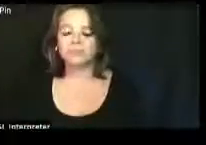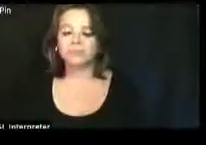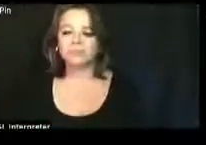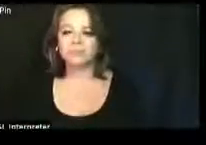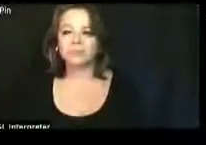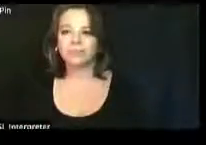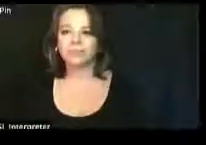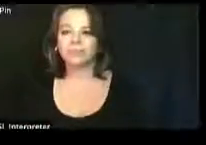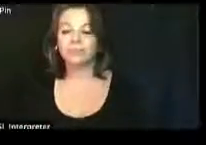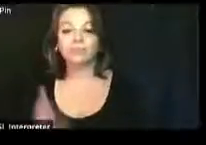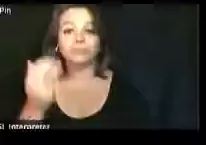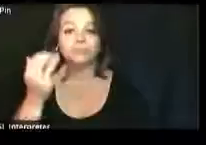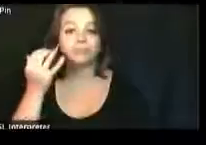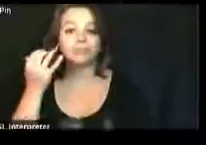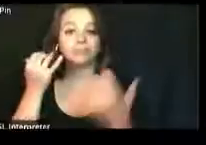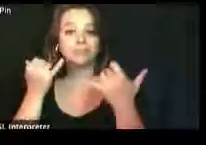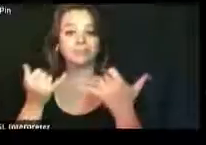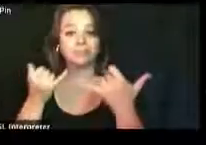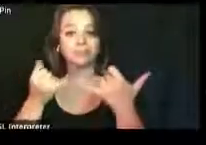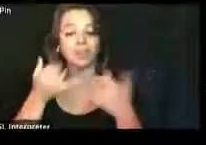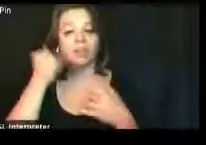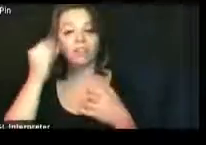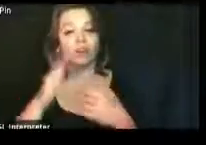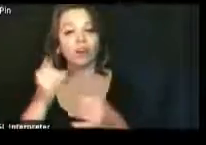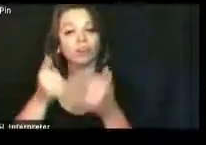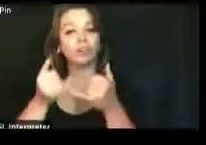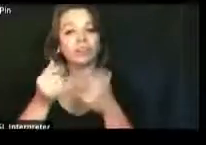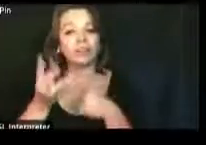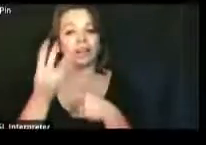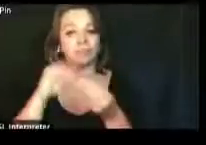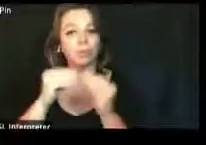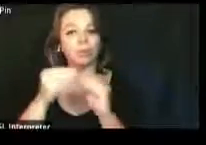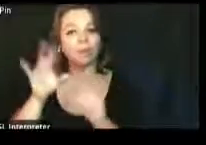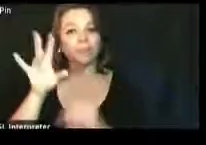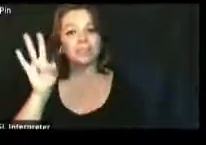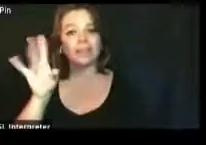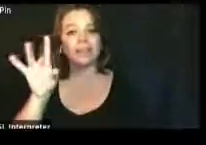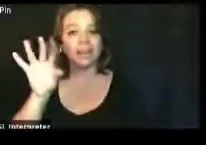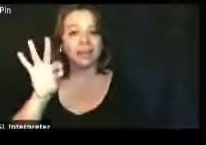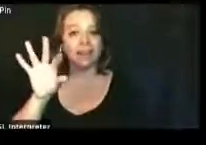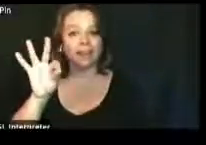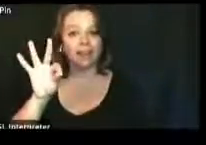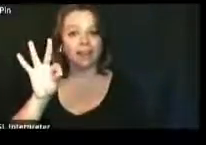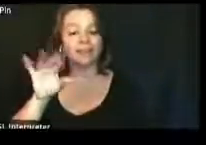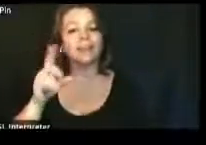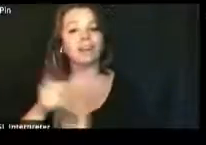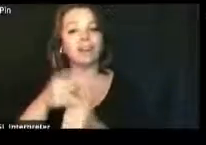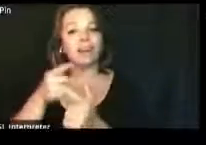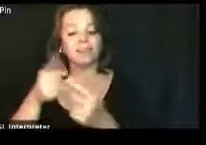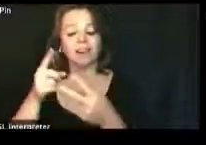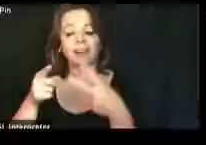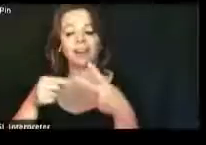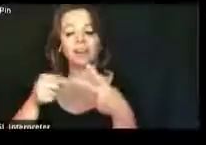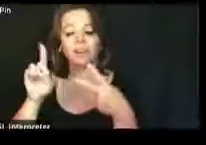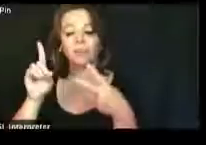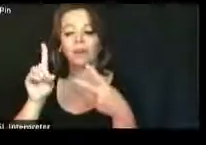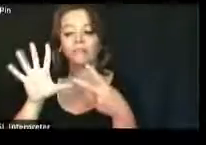Right now we have caller with the last four 7899, and then up next will be caller